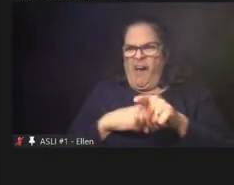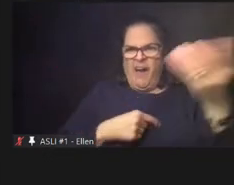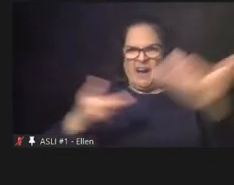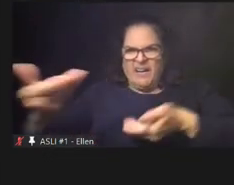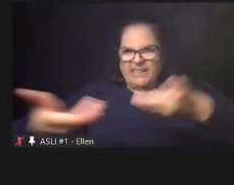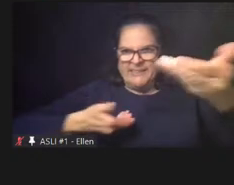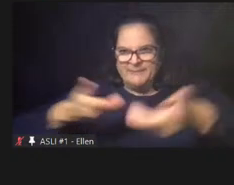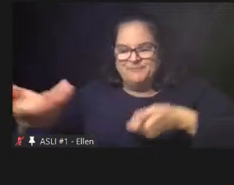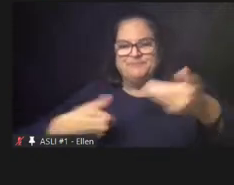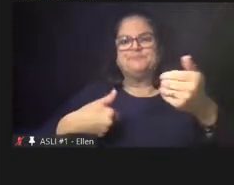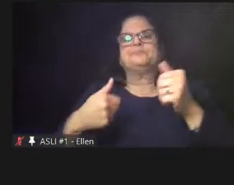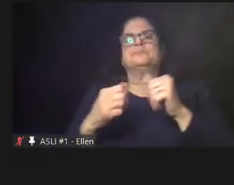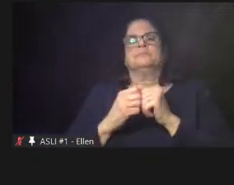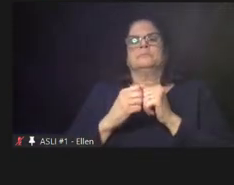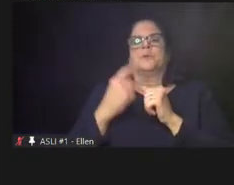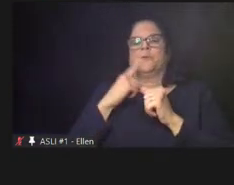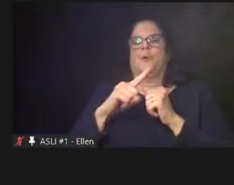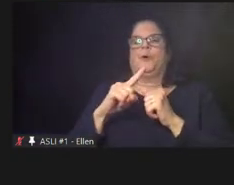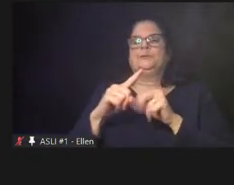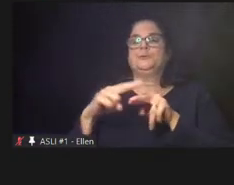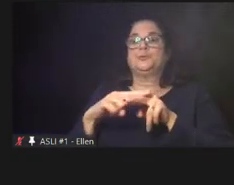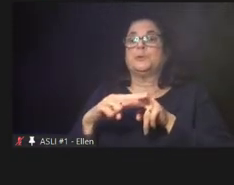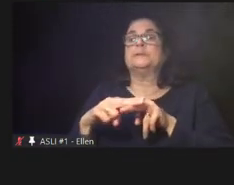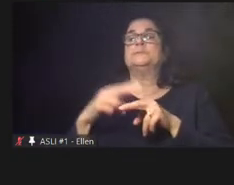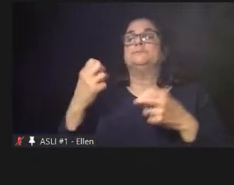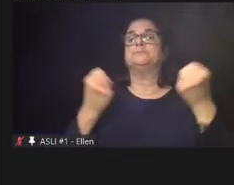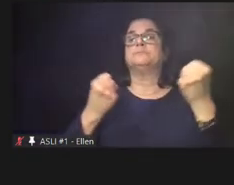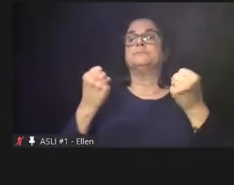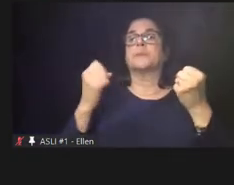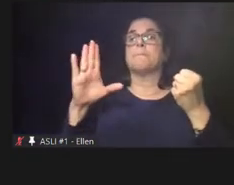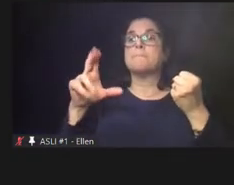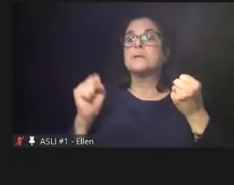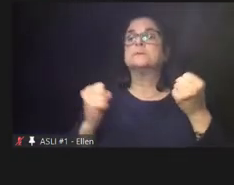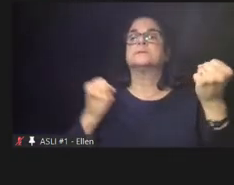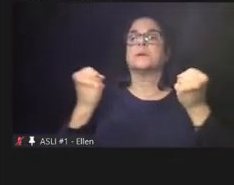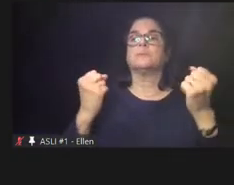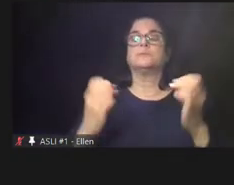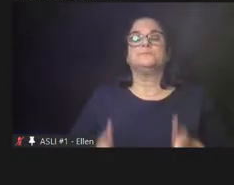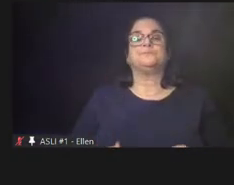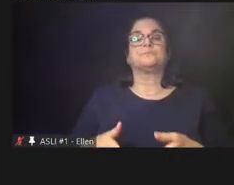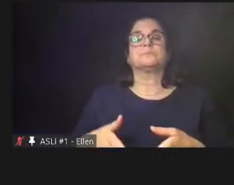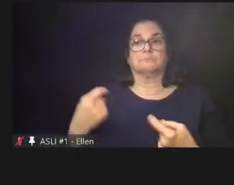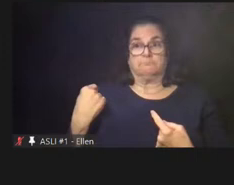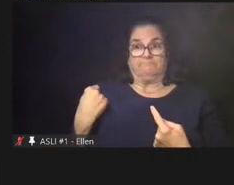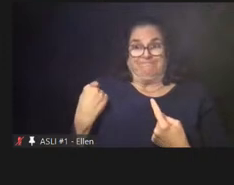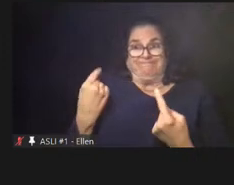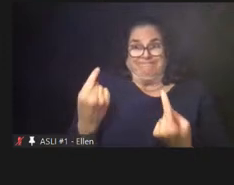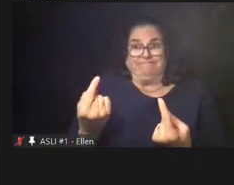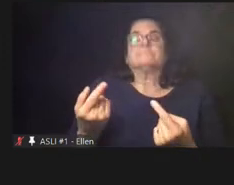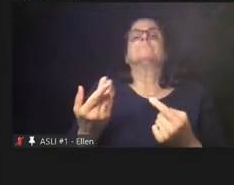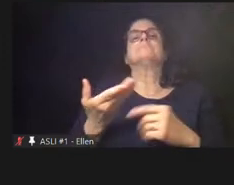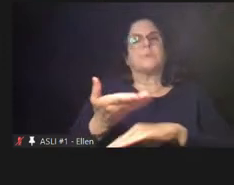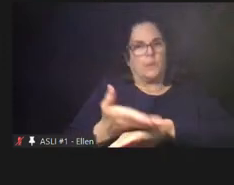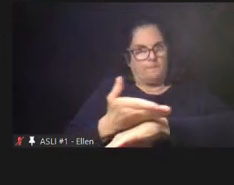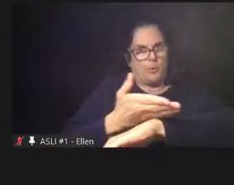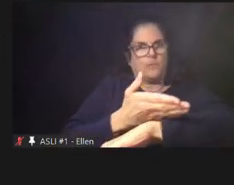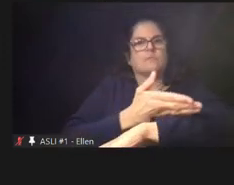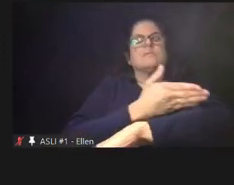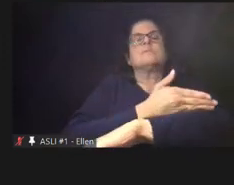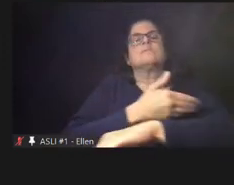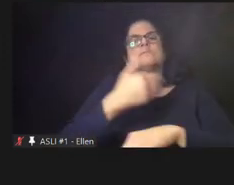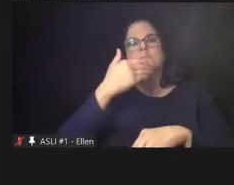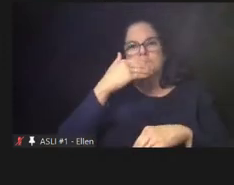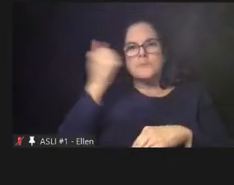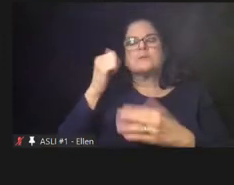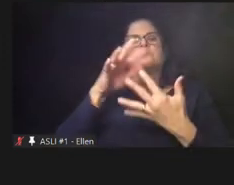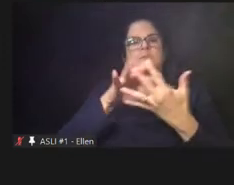bus operators. For the past several weeks, we have seen noticeable improvements in rail service reliability